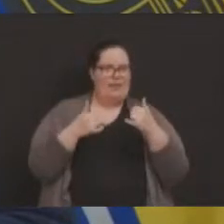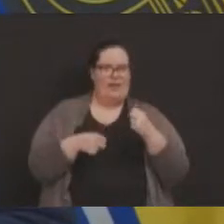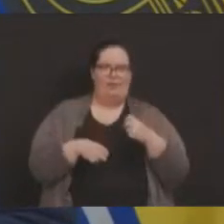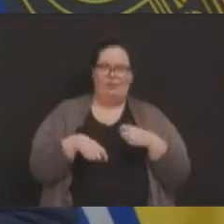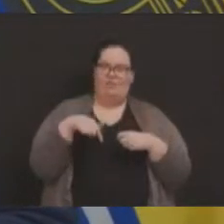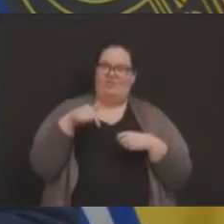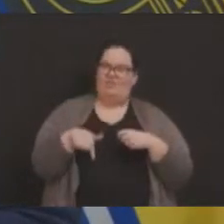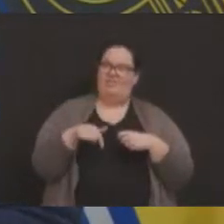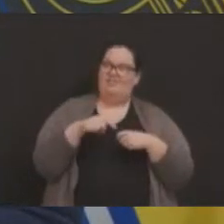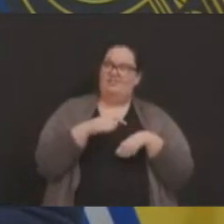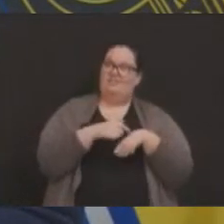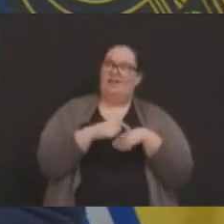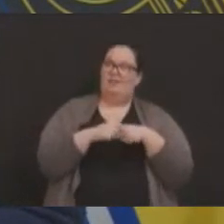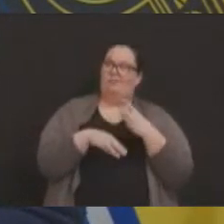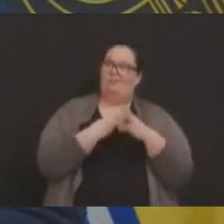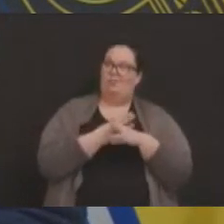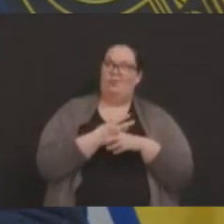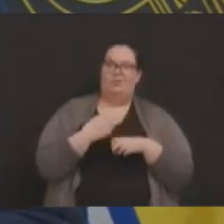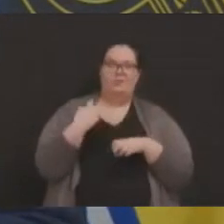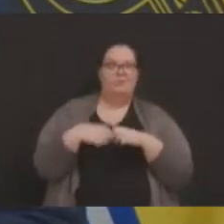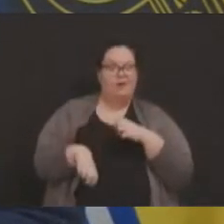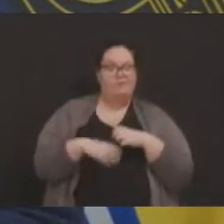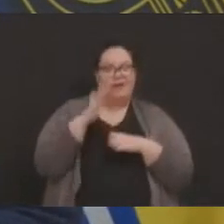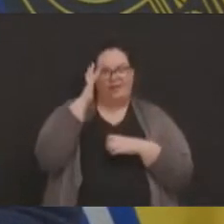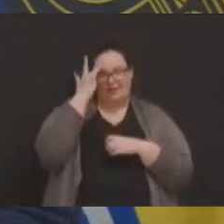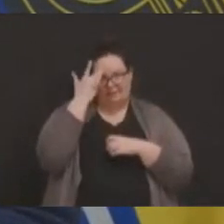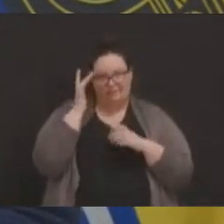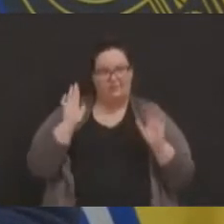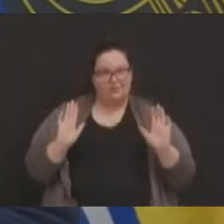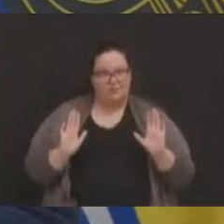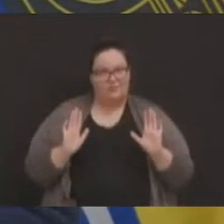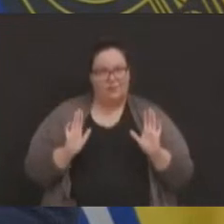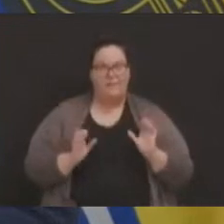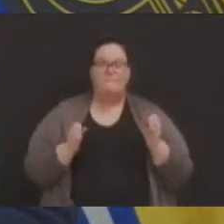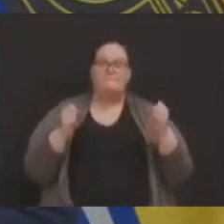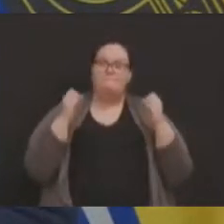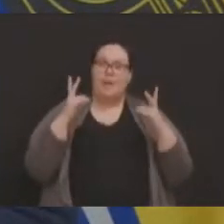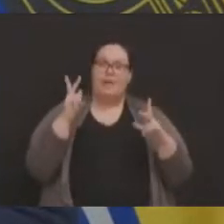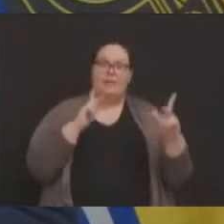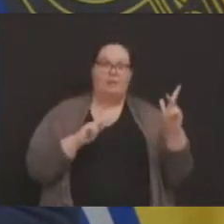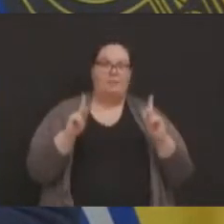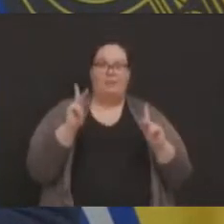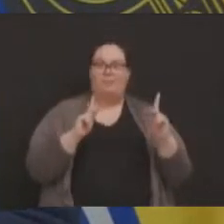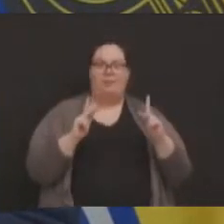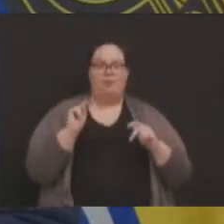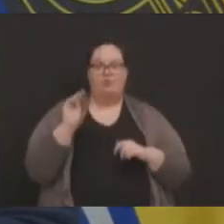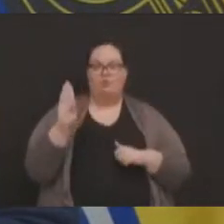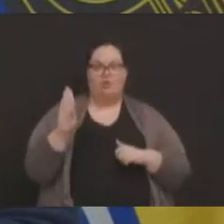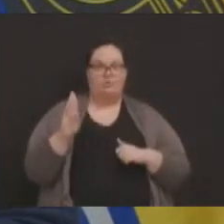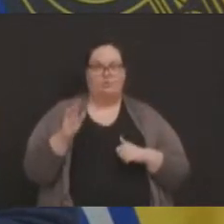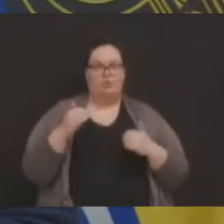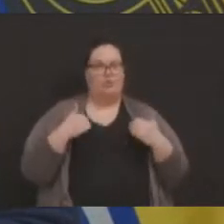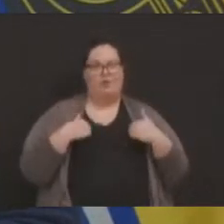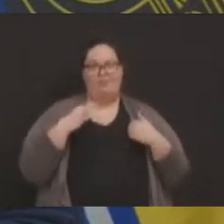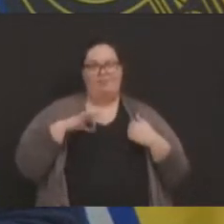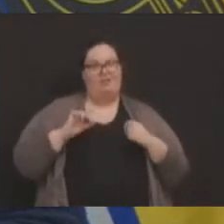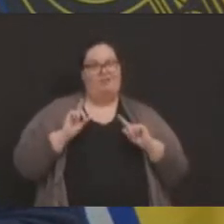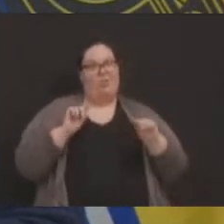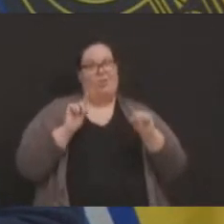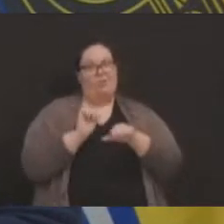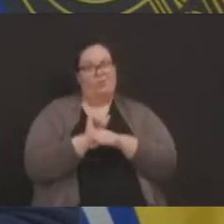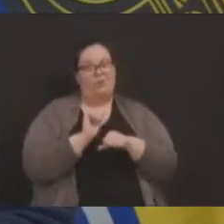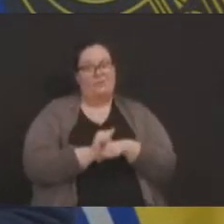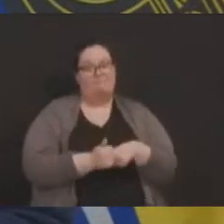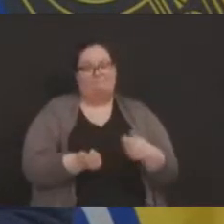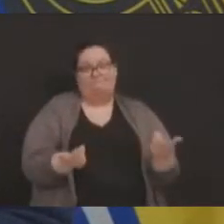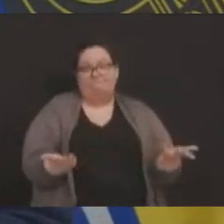work. So this is a way that we can protect our people. And those who are coming to New Brunswick